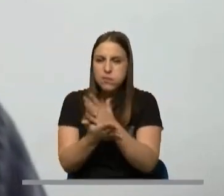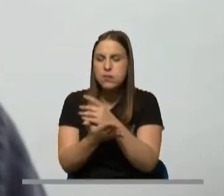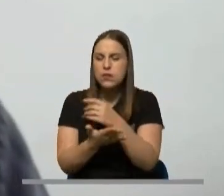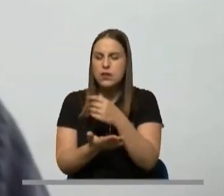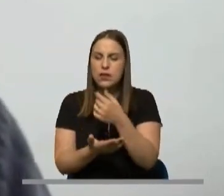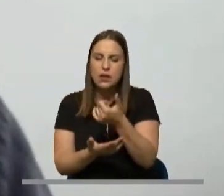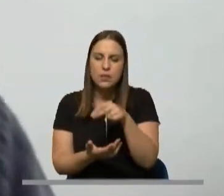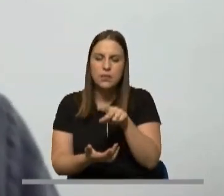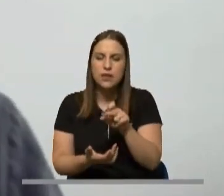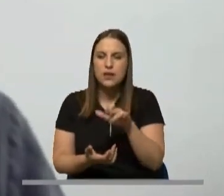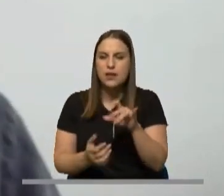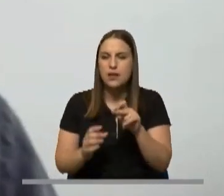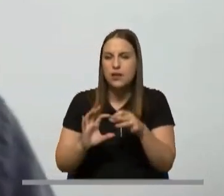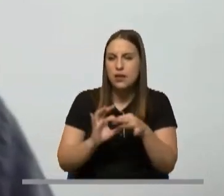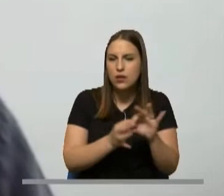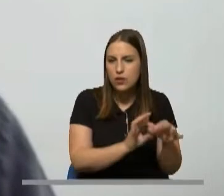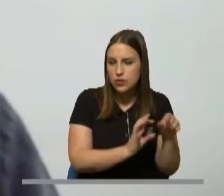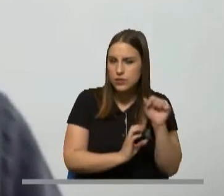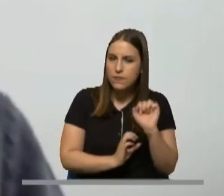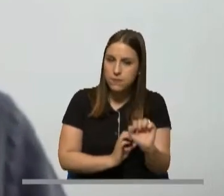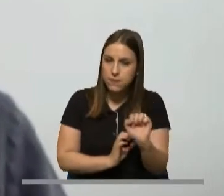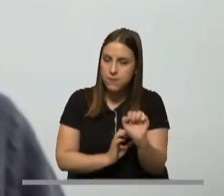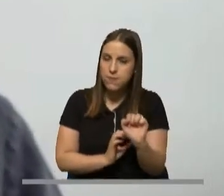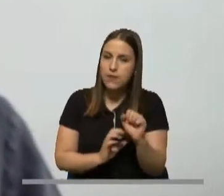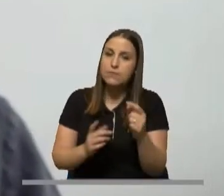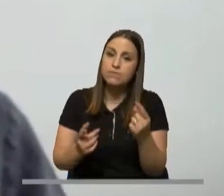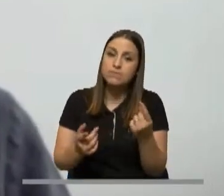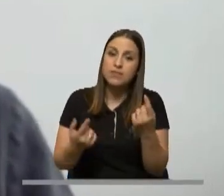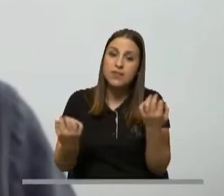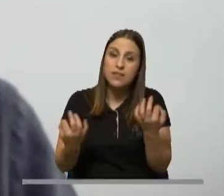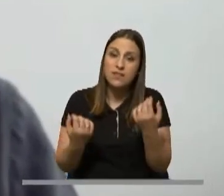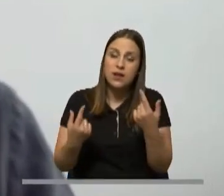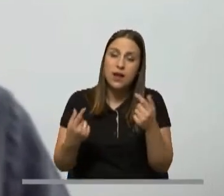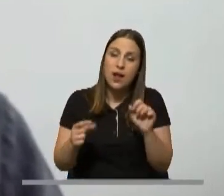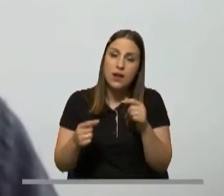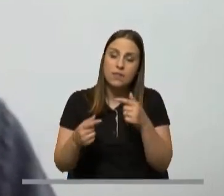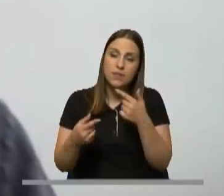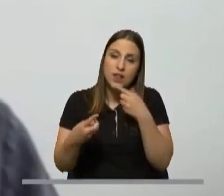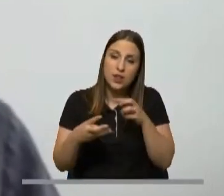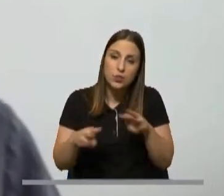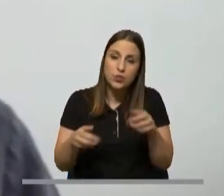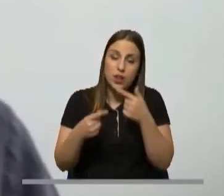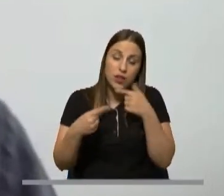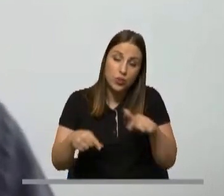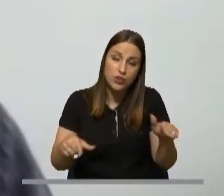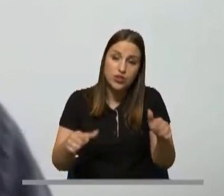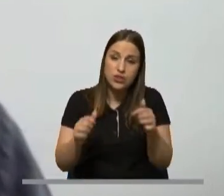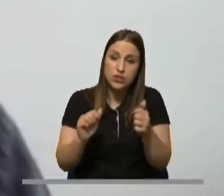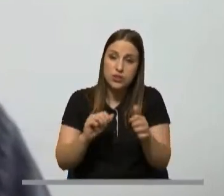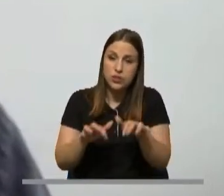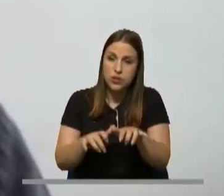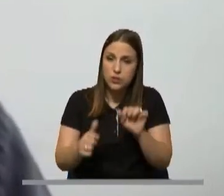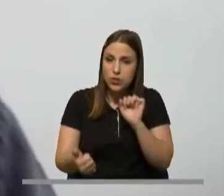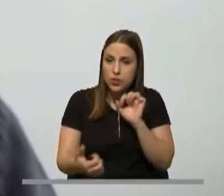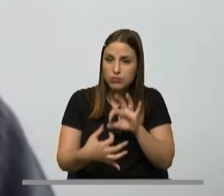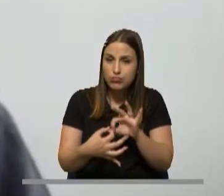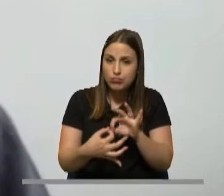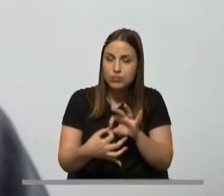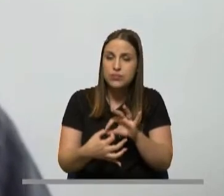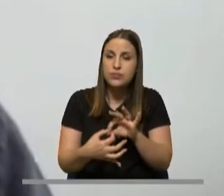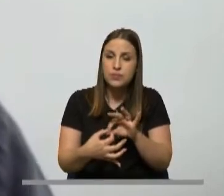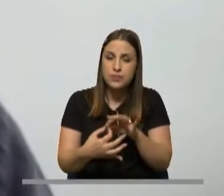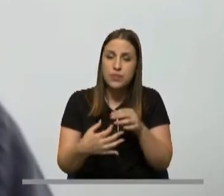logic. Algorithms are appropriate for dealing with definite and quantifiable circumstances,